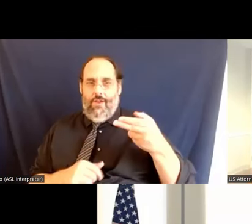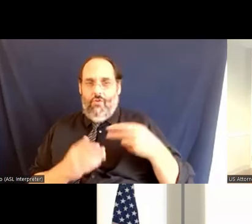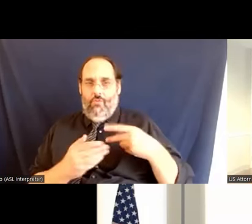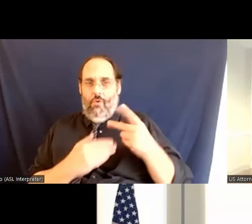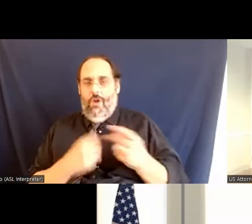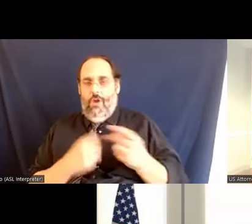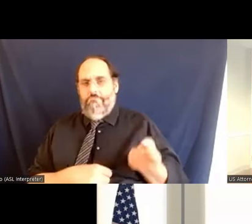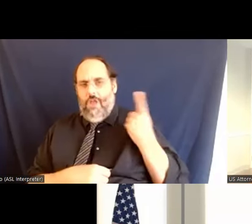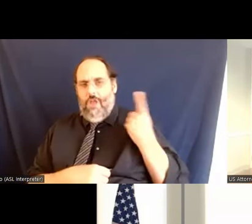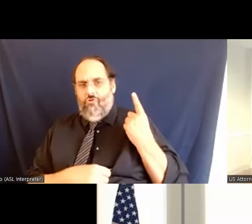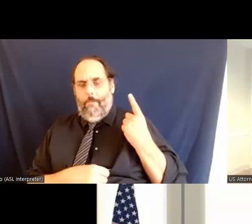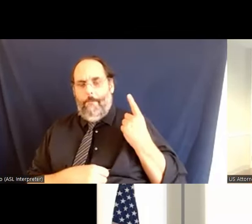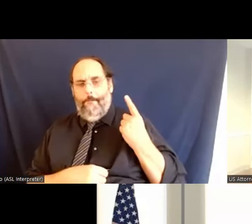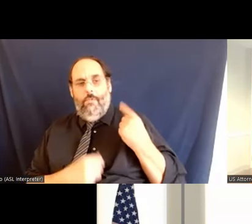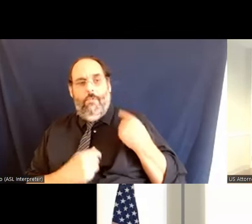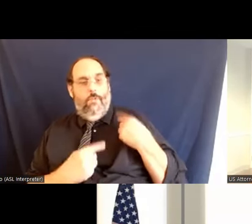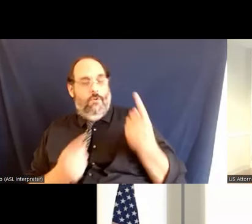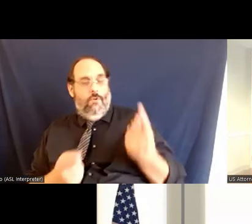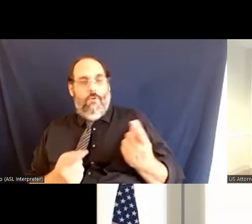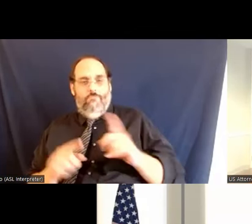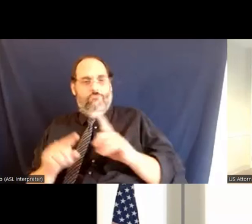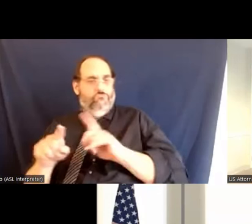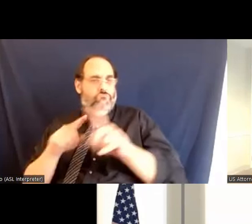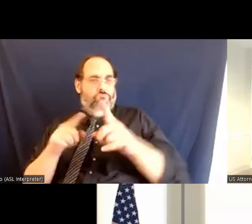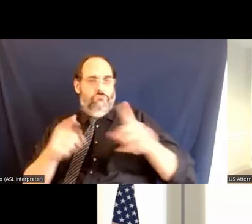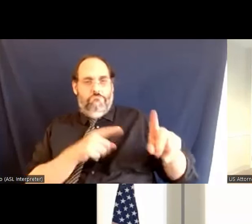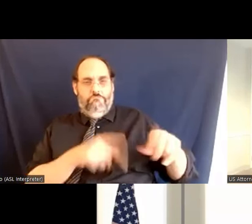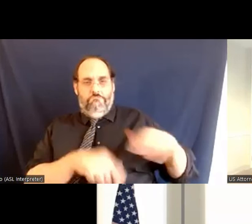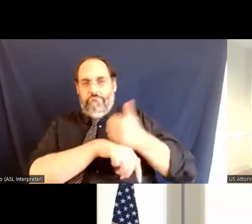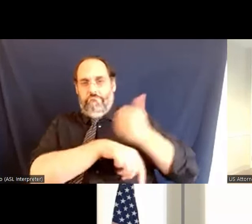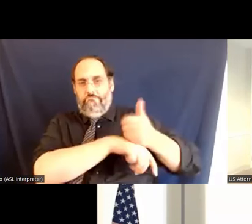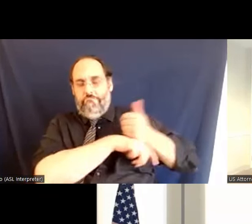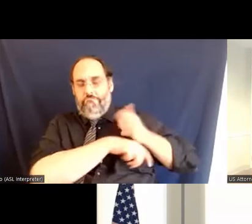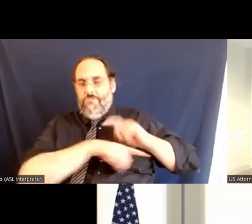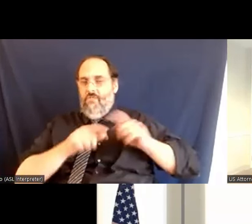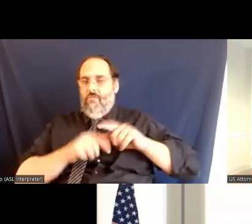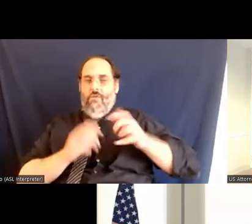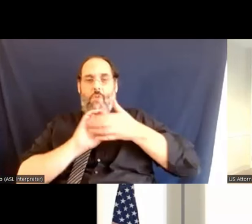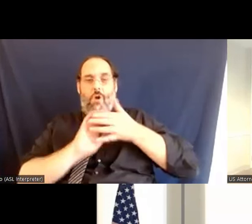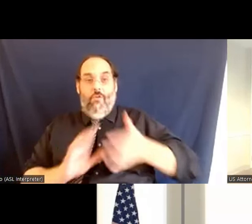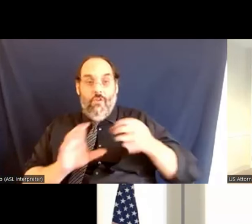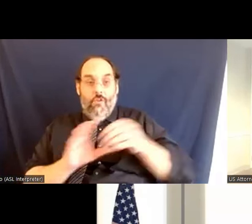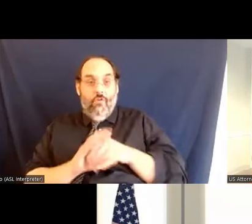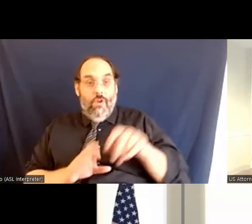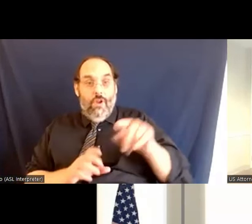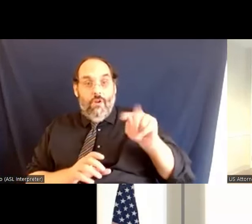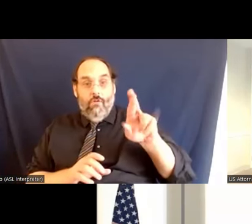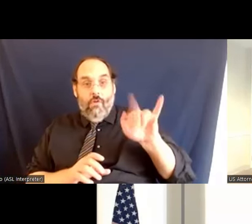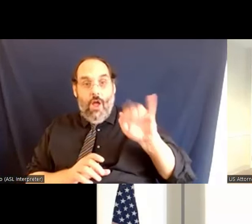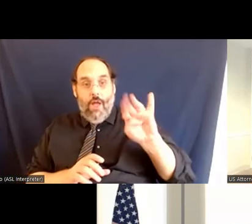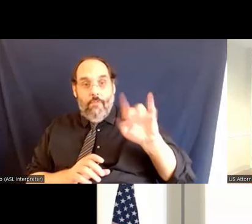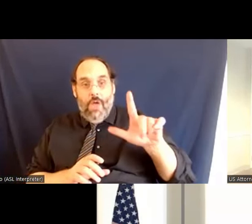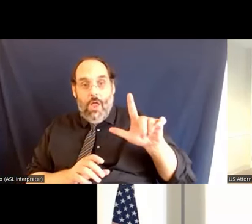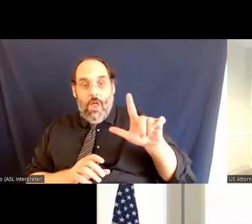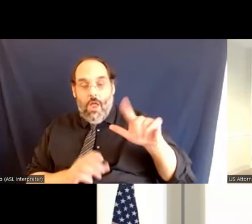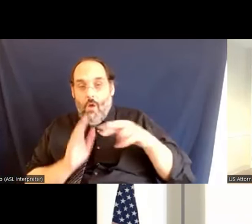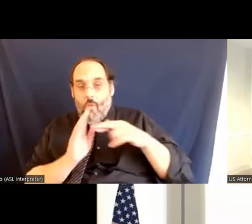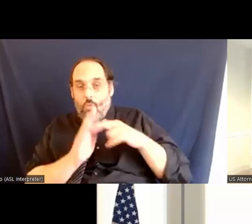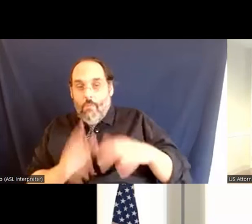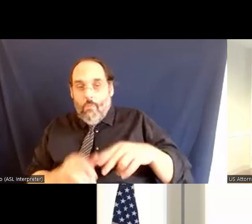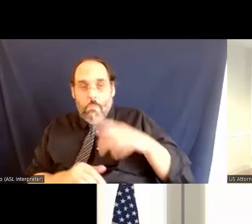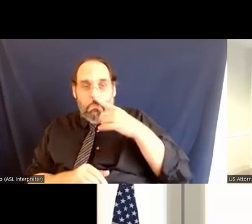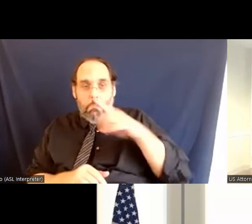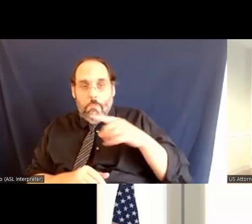ago and has had a variety of events with different partners, including tribal representatives. Can you tell us about